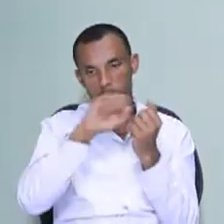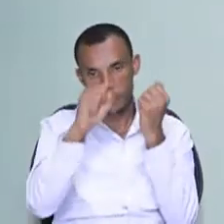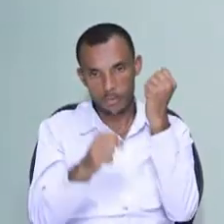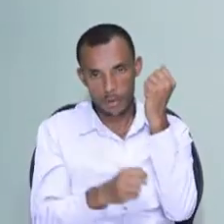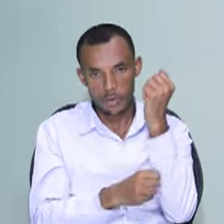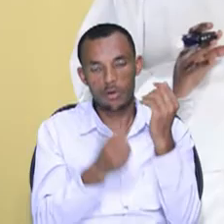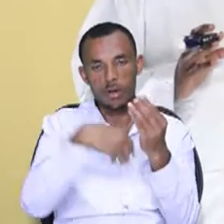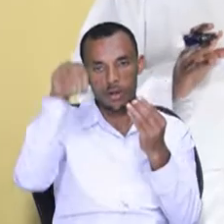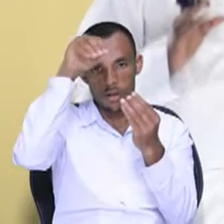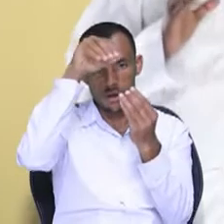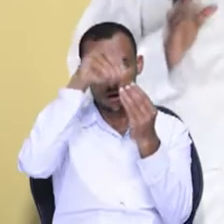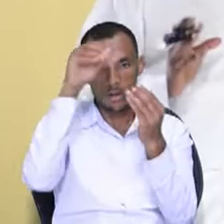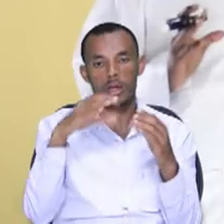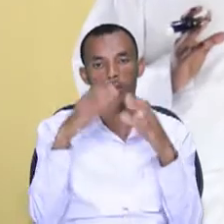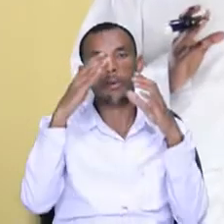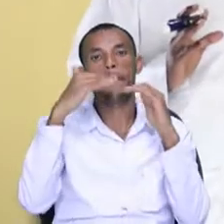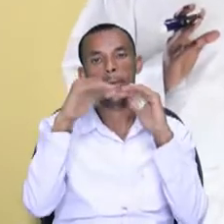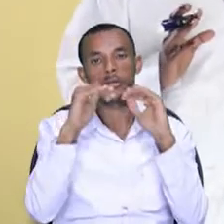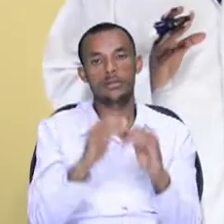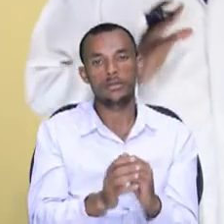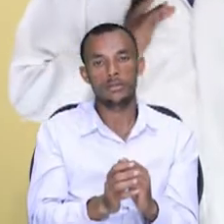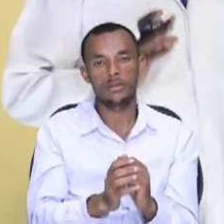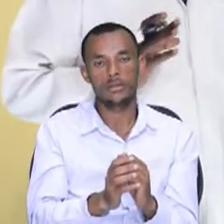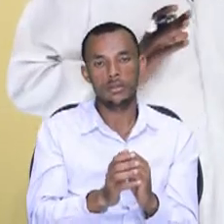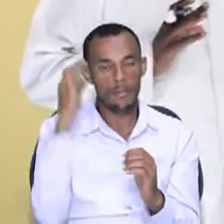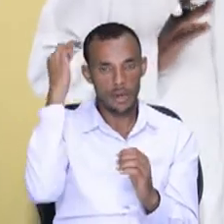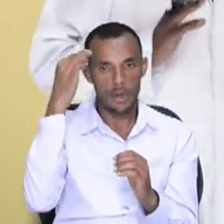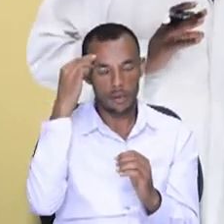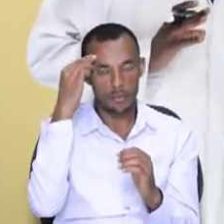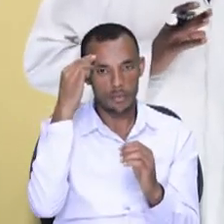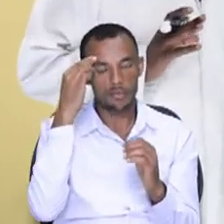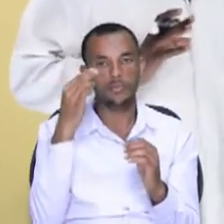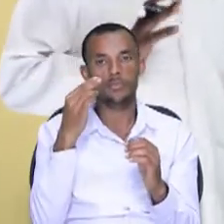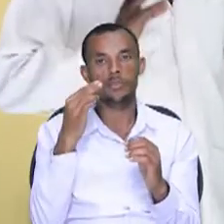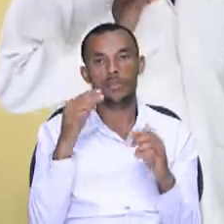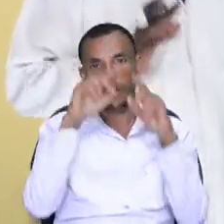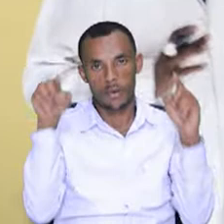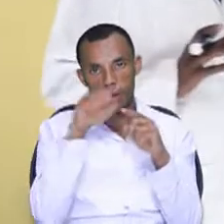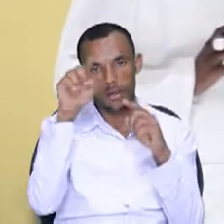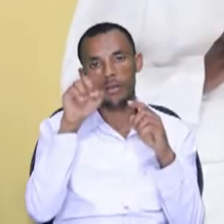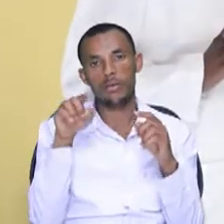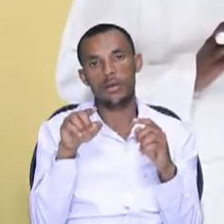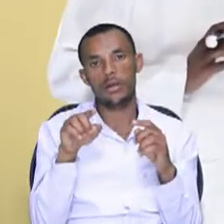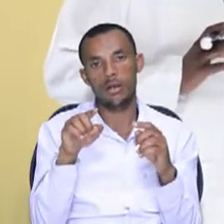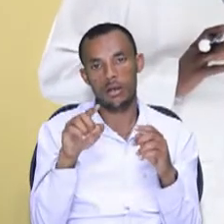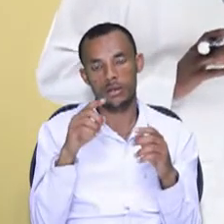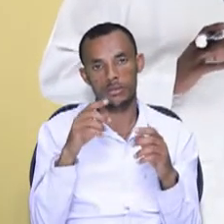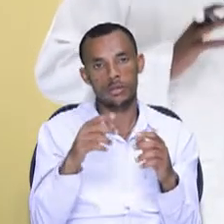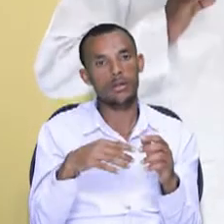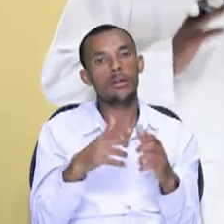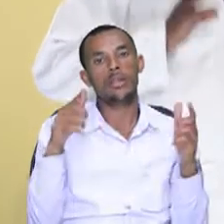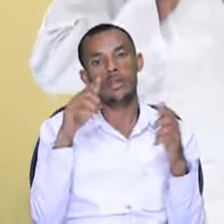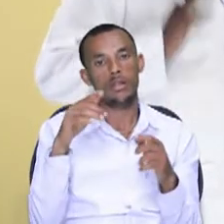to increasing atomic mass. Mendeleev periodic table has a great role